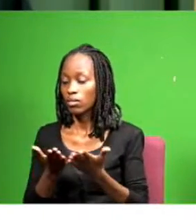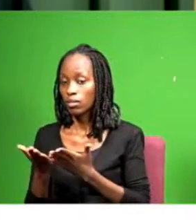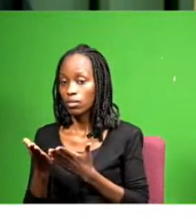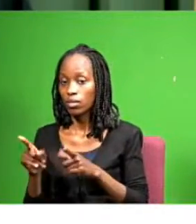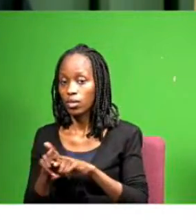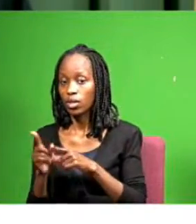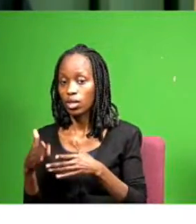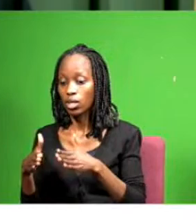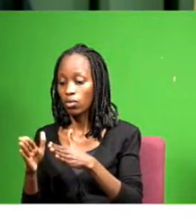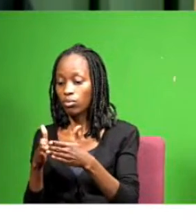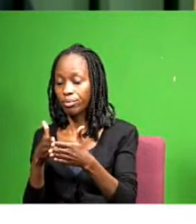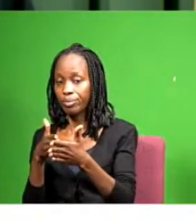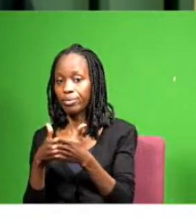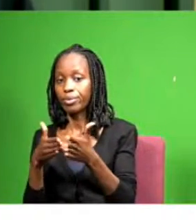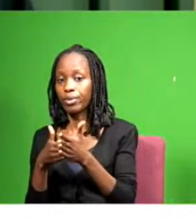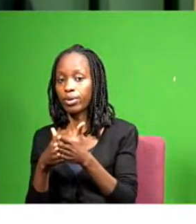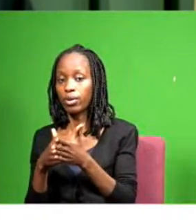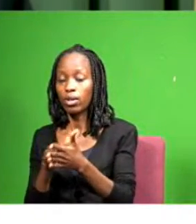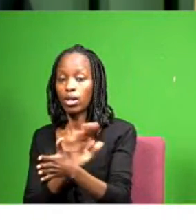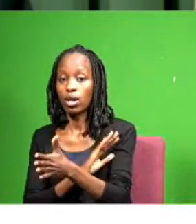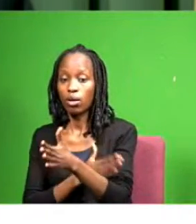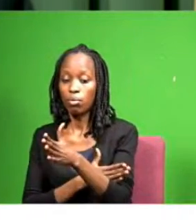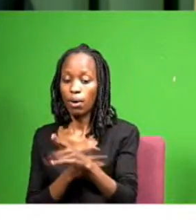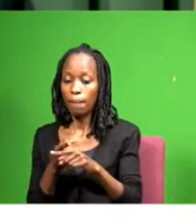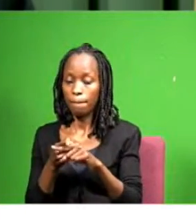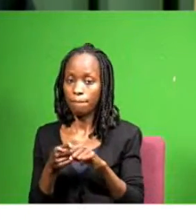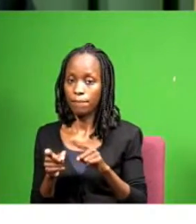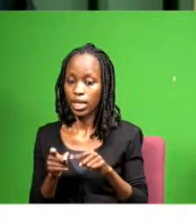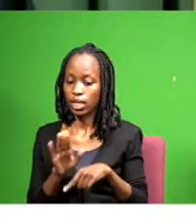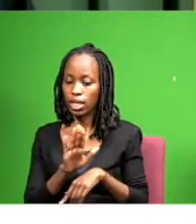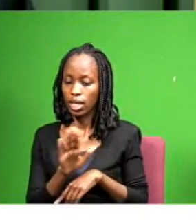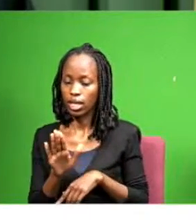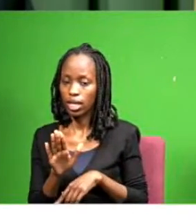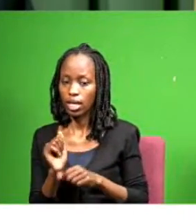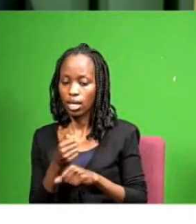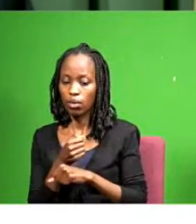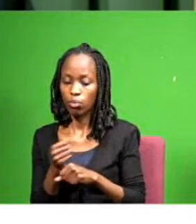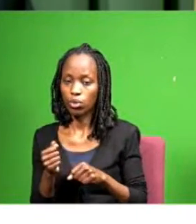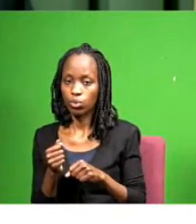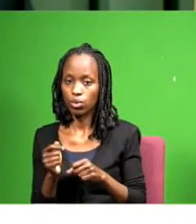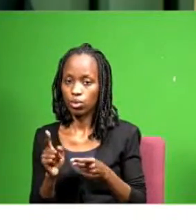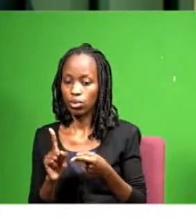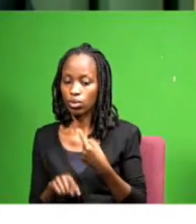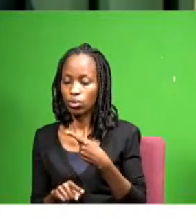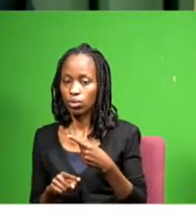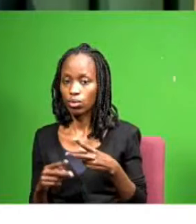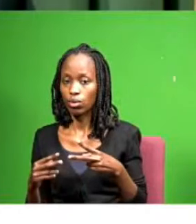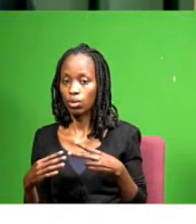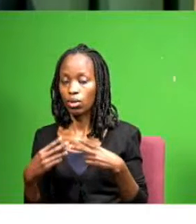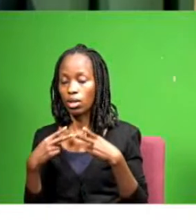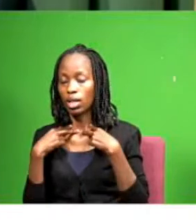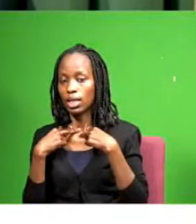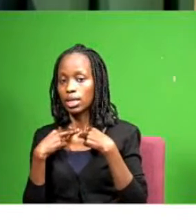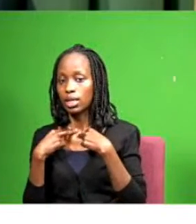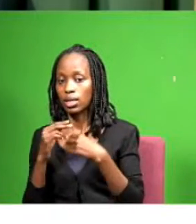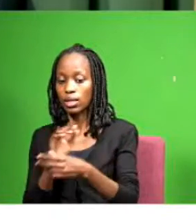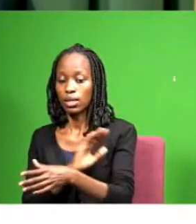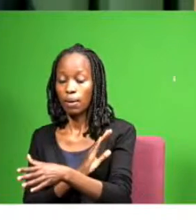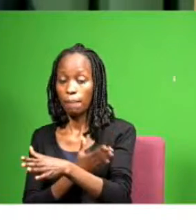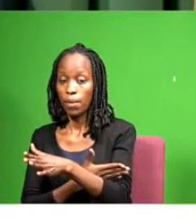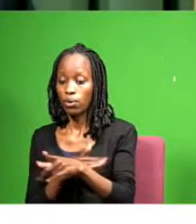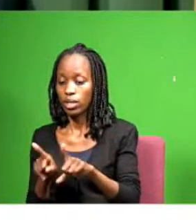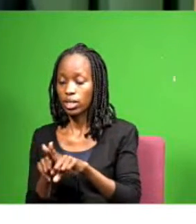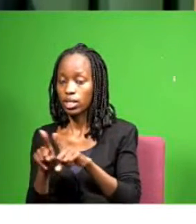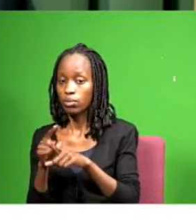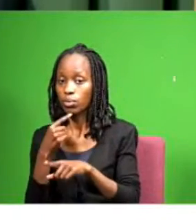amendment power, but they do not and cannot limit the primary constituent power. He further argues